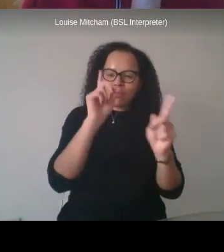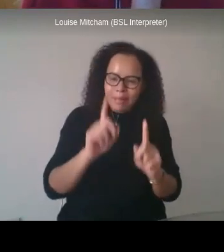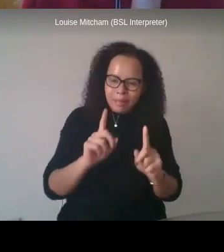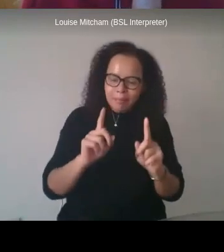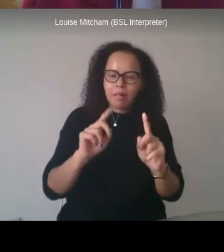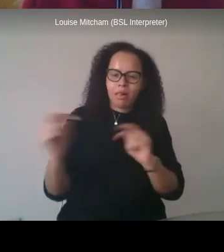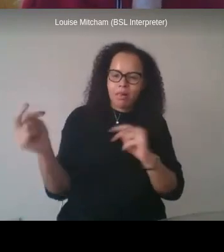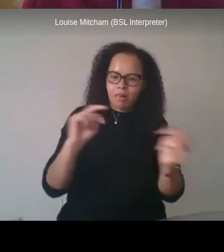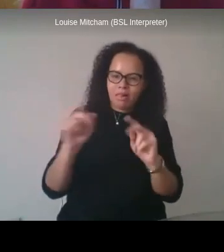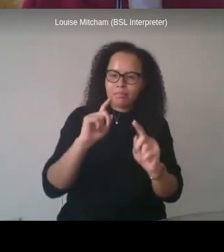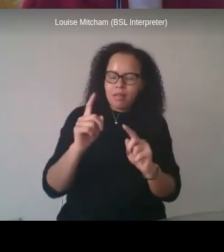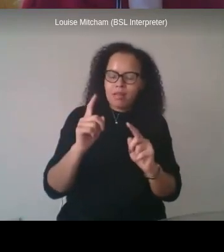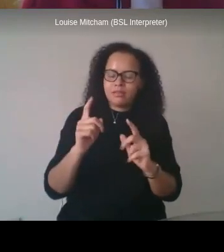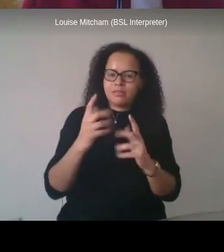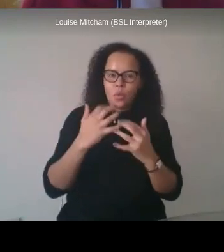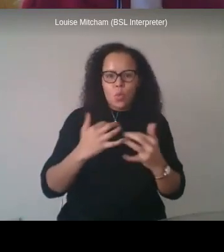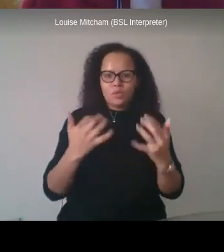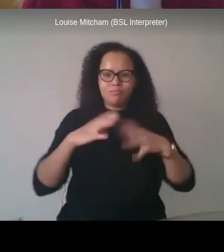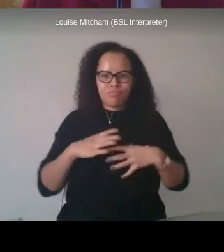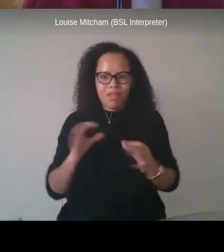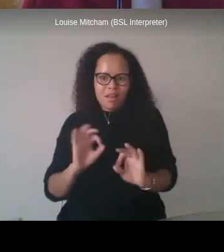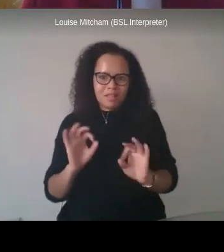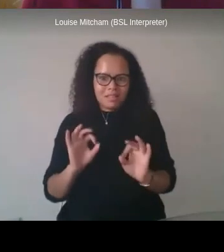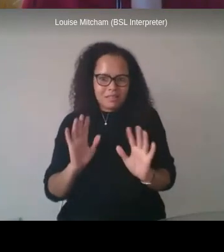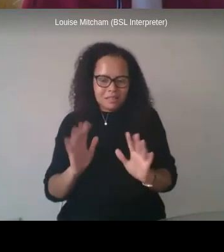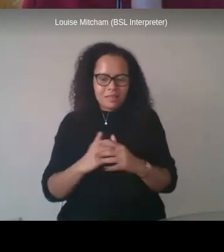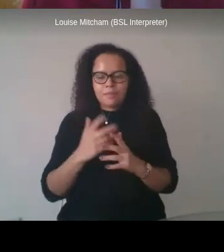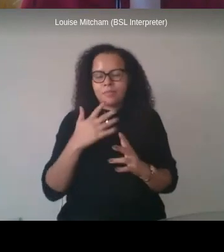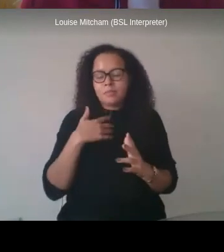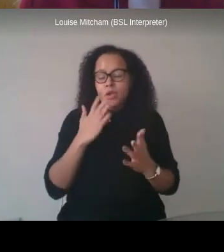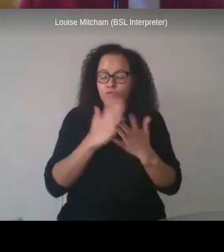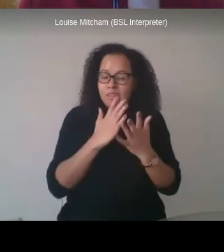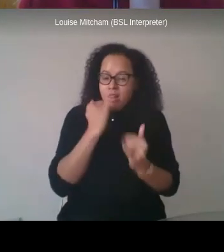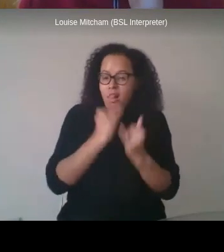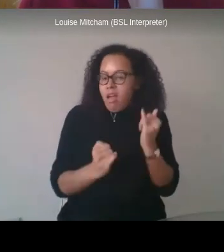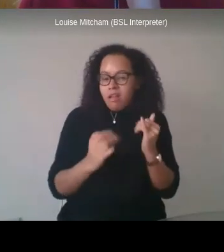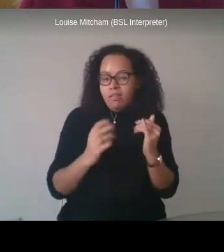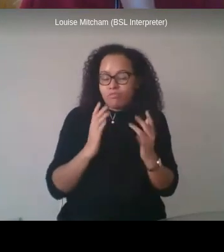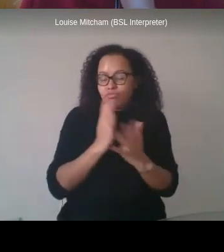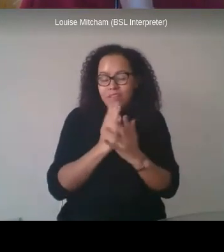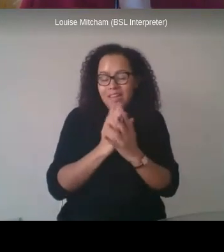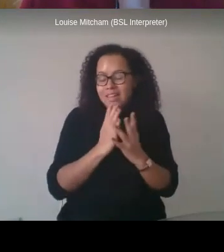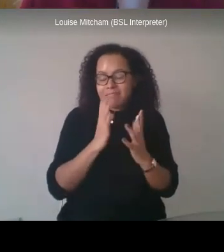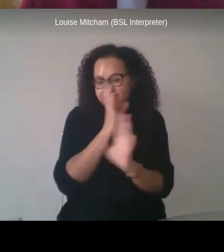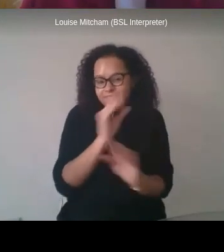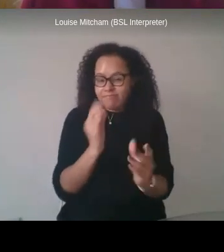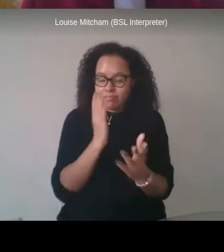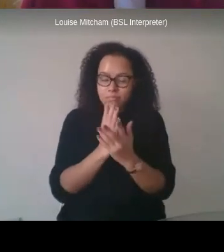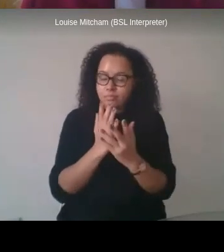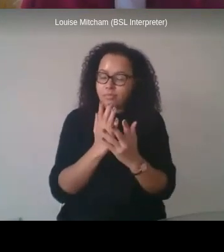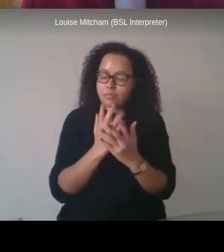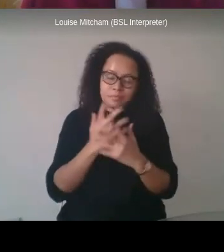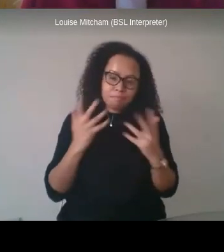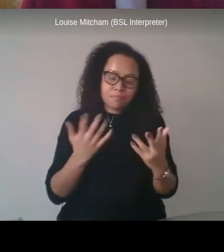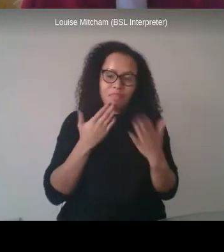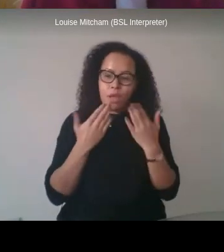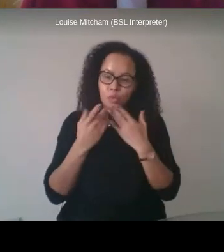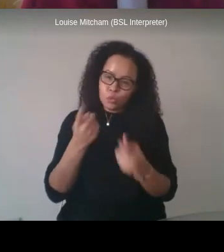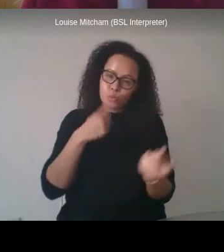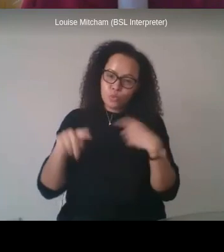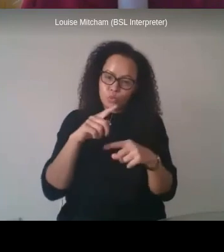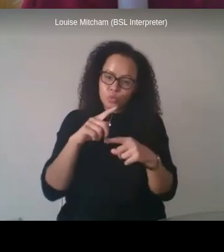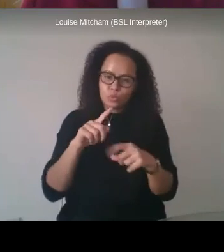So I think what's left to say is just once again a huge thank you to all of you for giving